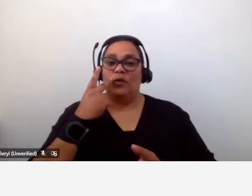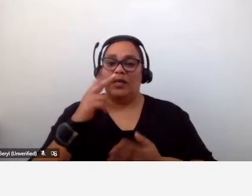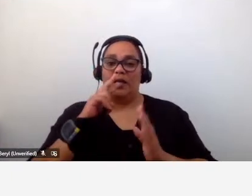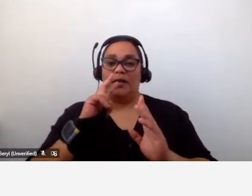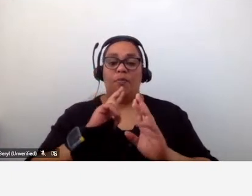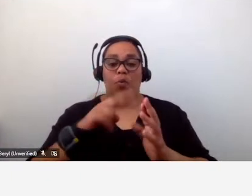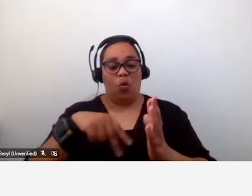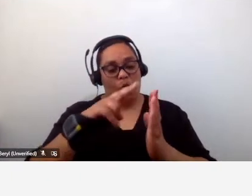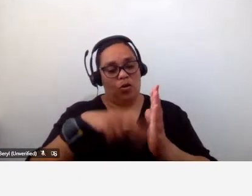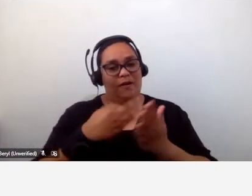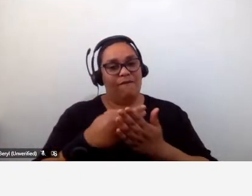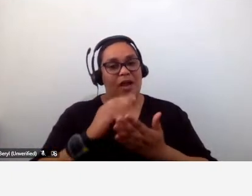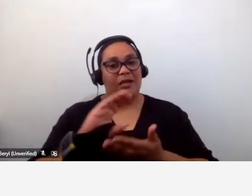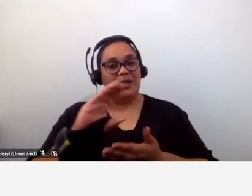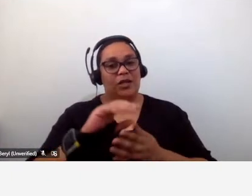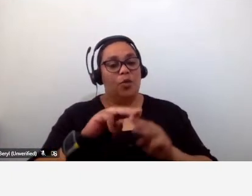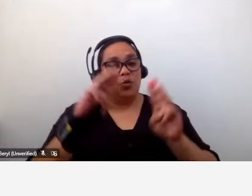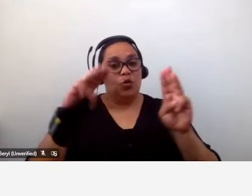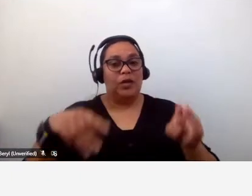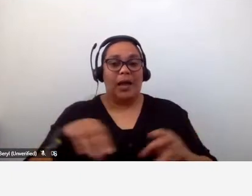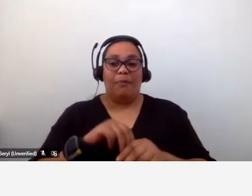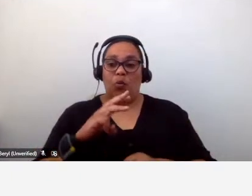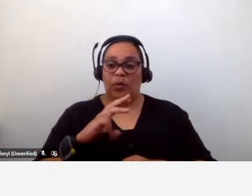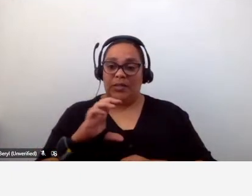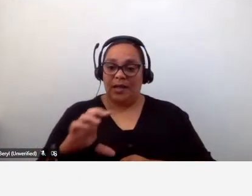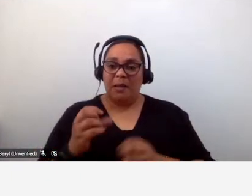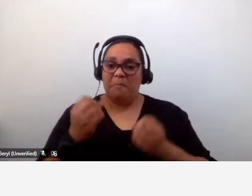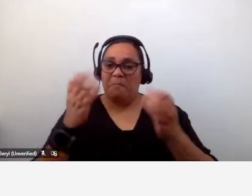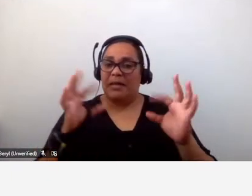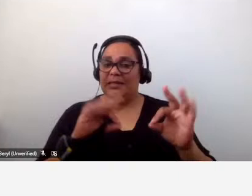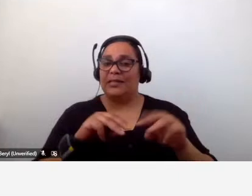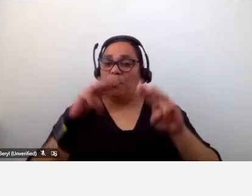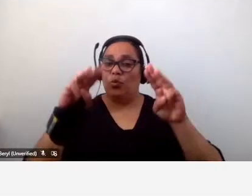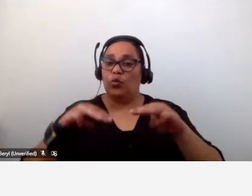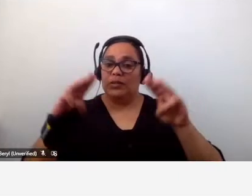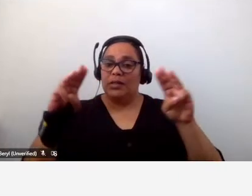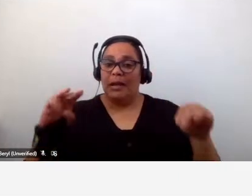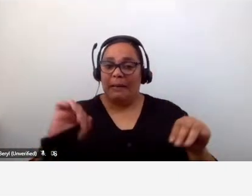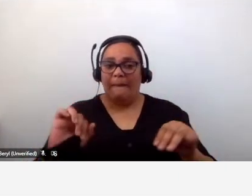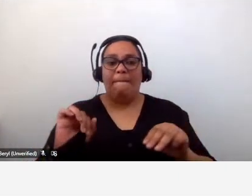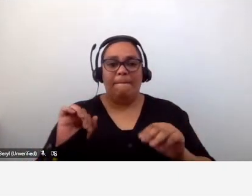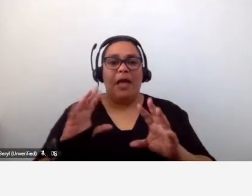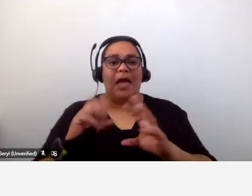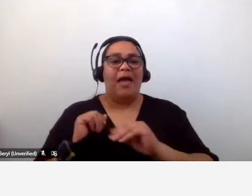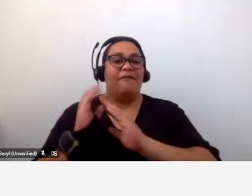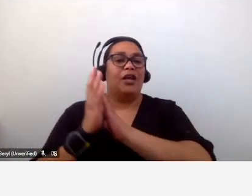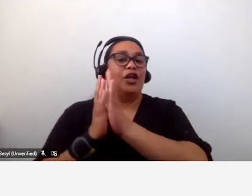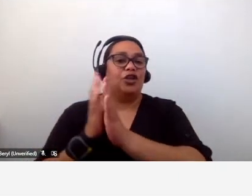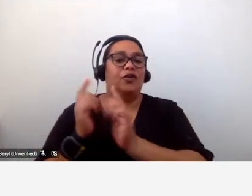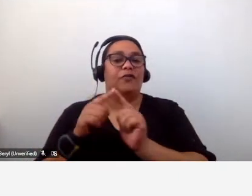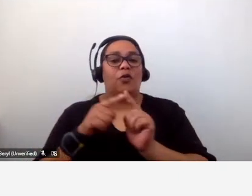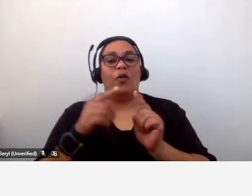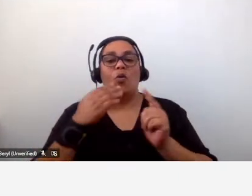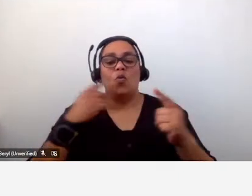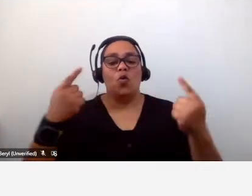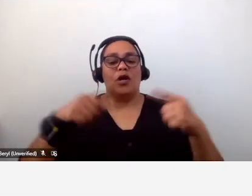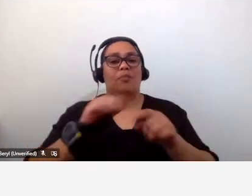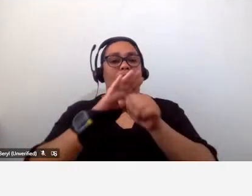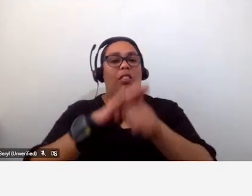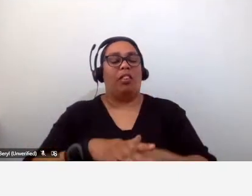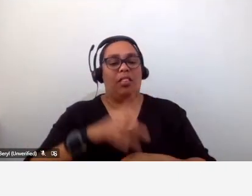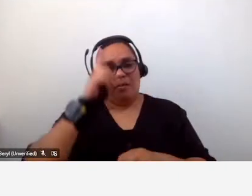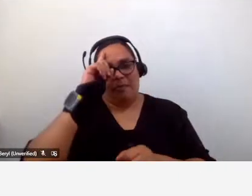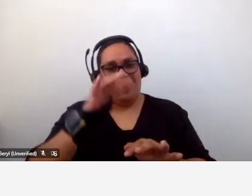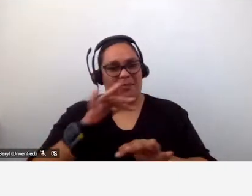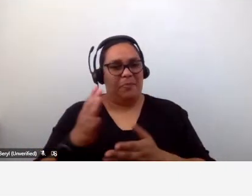in terms of funded museums in the Western Cape, many of these museums uphold the heritage of those who came here to oppress Black people,